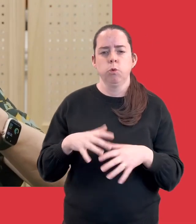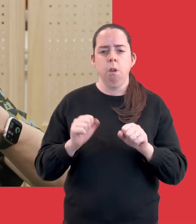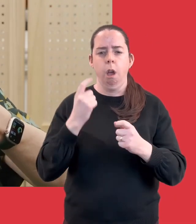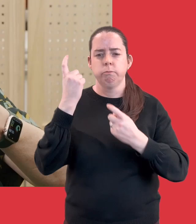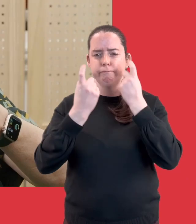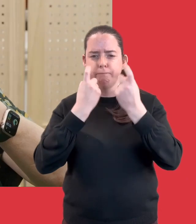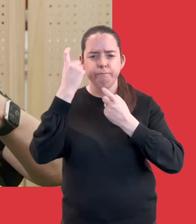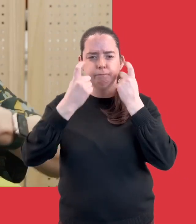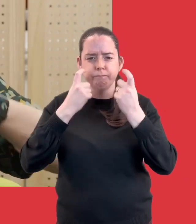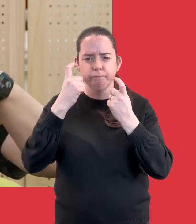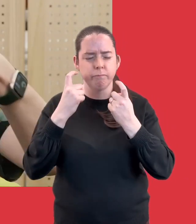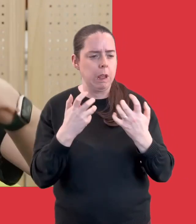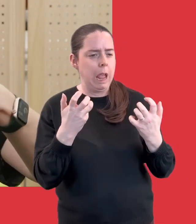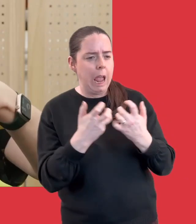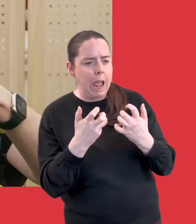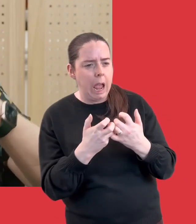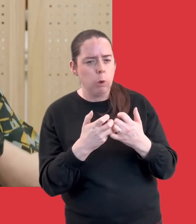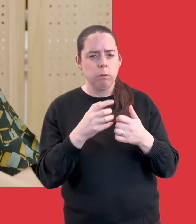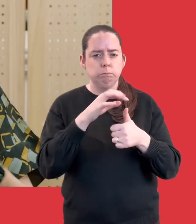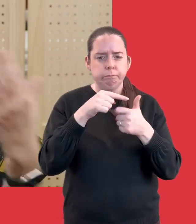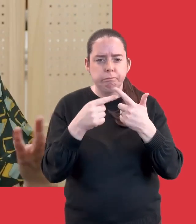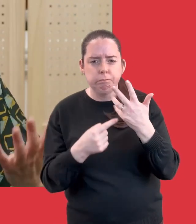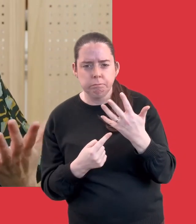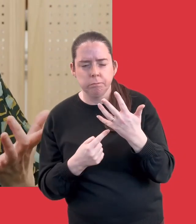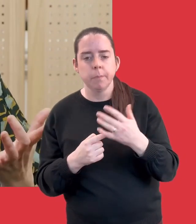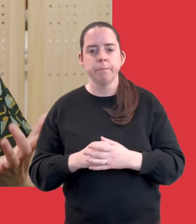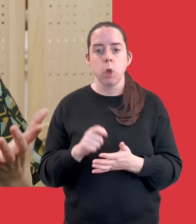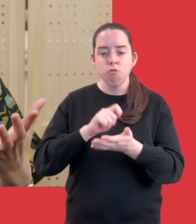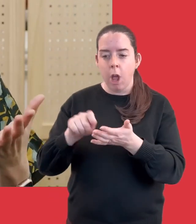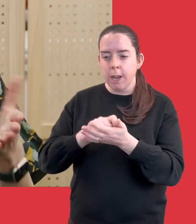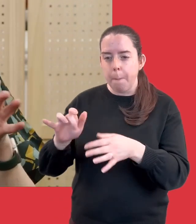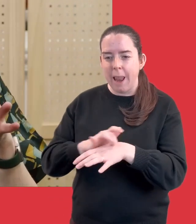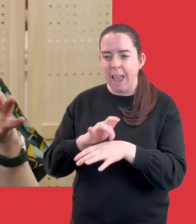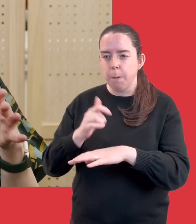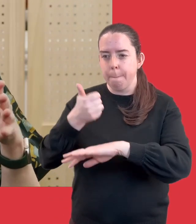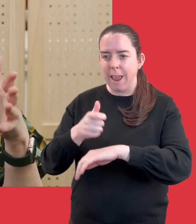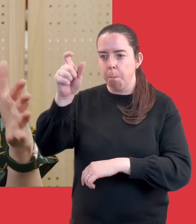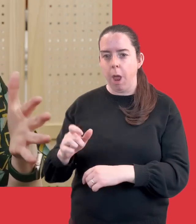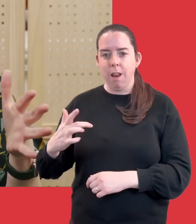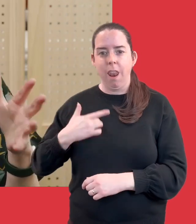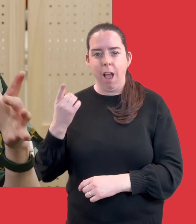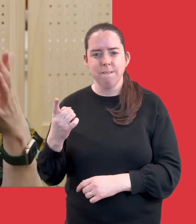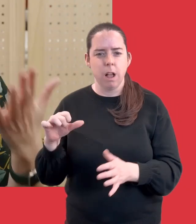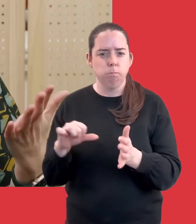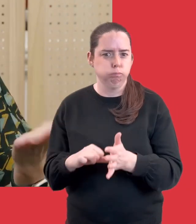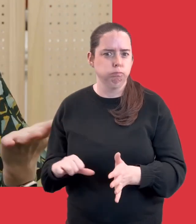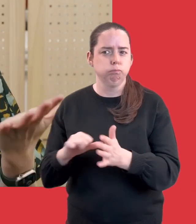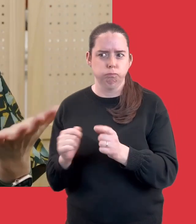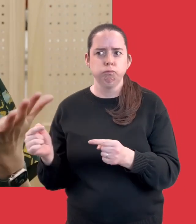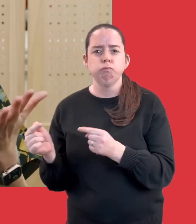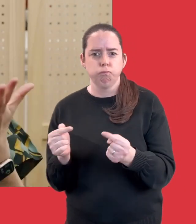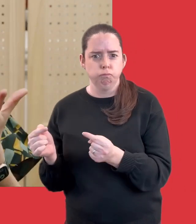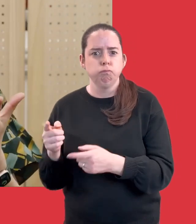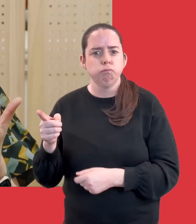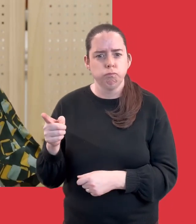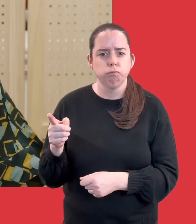start to think about how would we do this? Because actually writing plays that are based on people's lives is more challenging